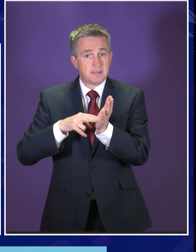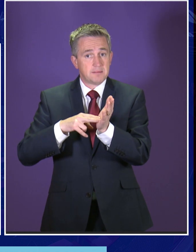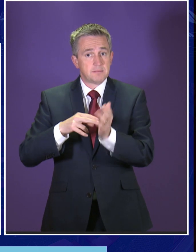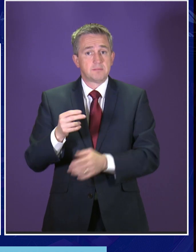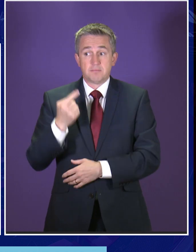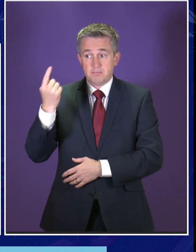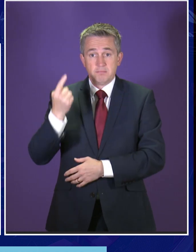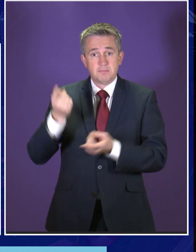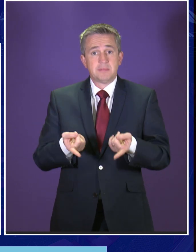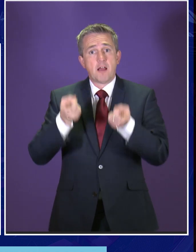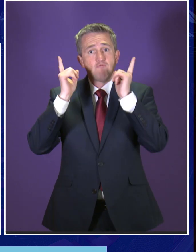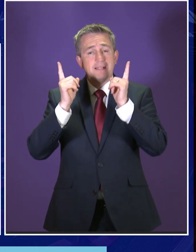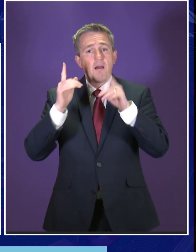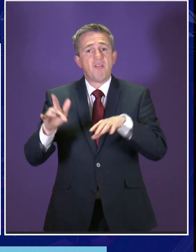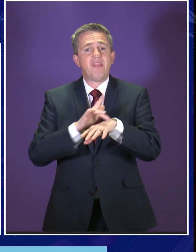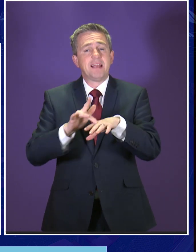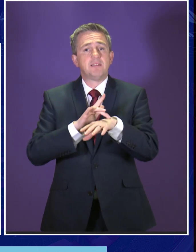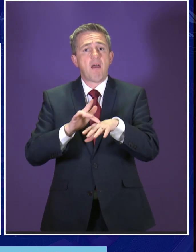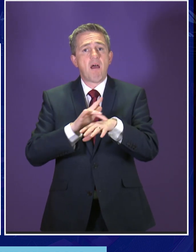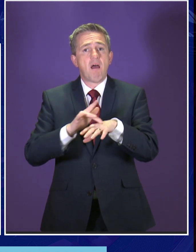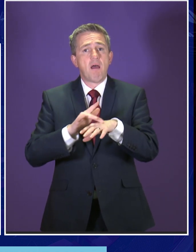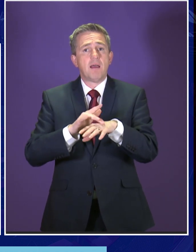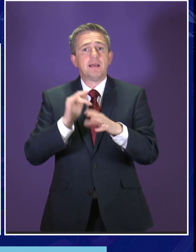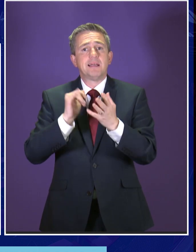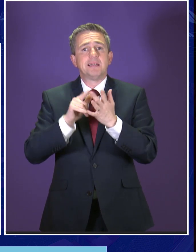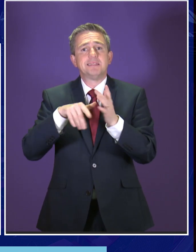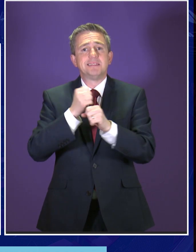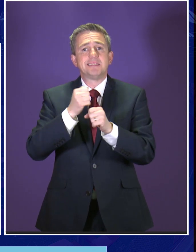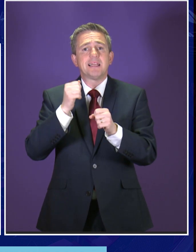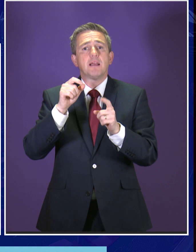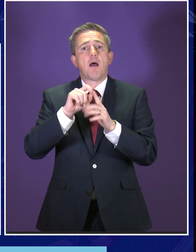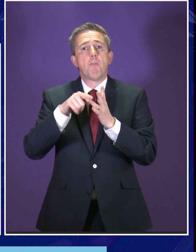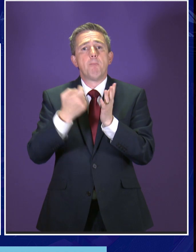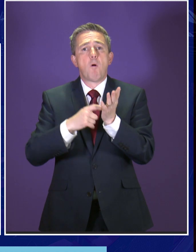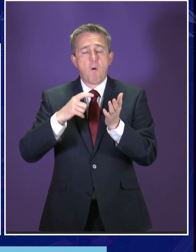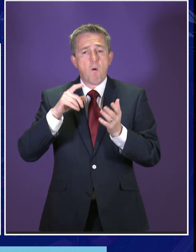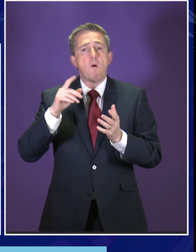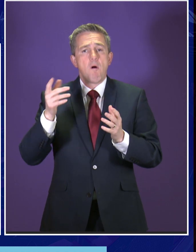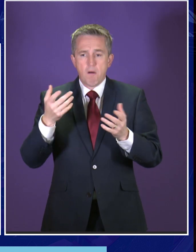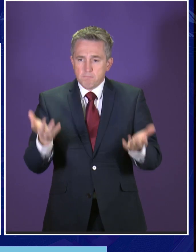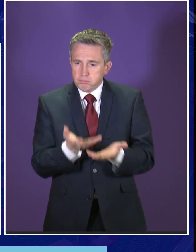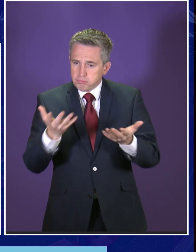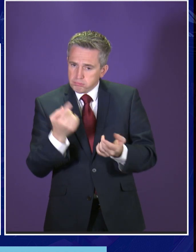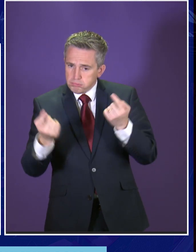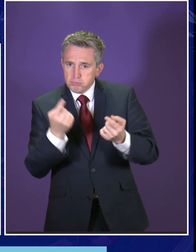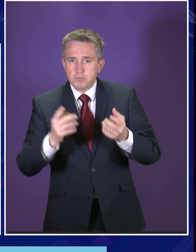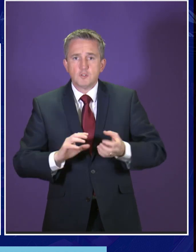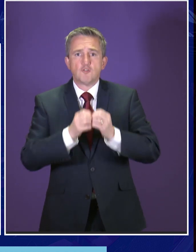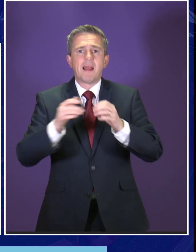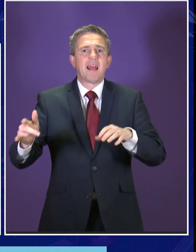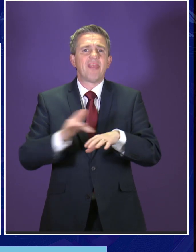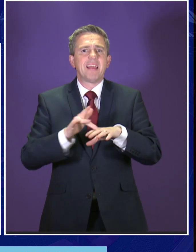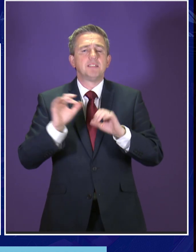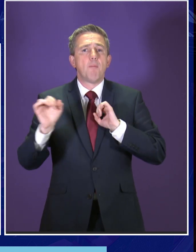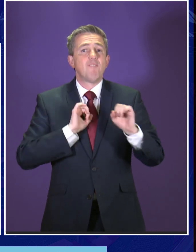of Theatre Works Singapore, which is a company drawing on all different language groups and cultures to make a transcultural theatre performance.